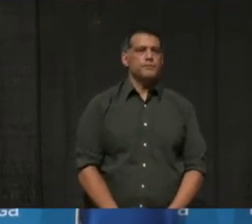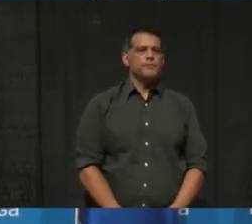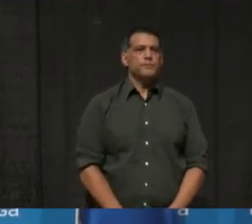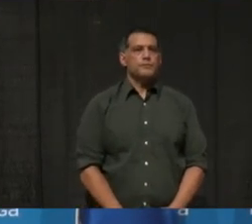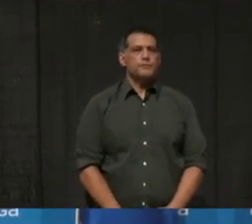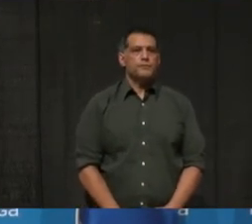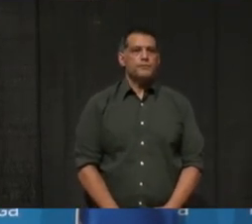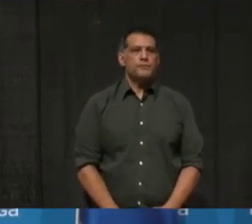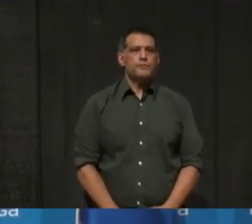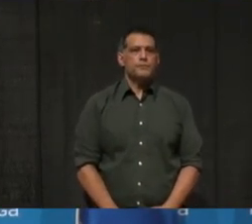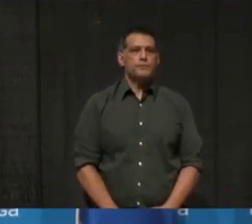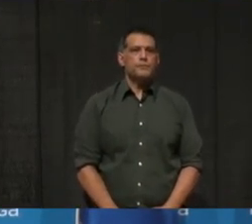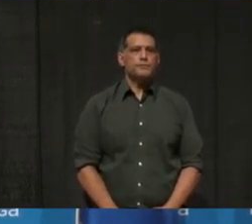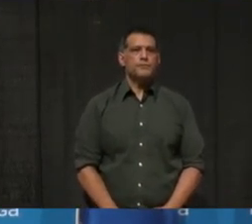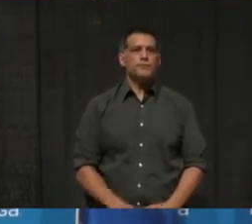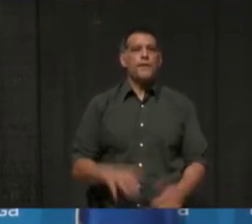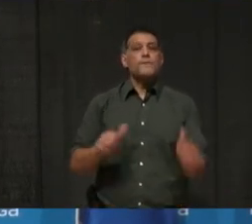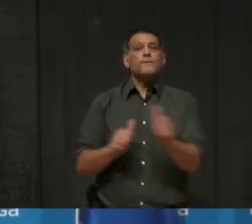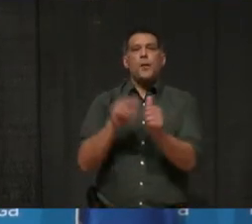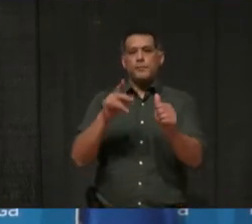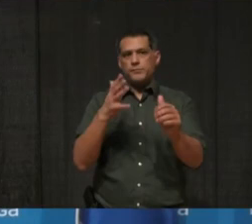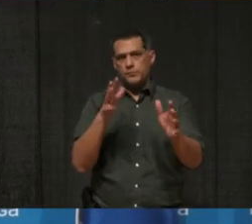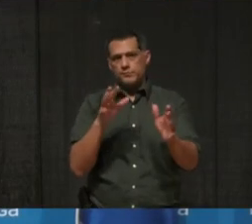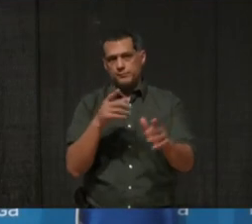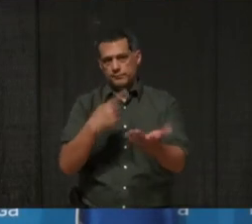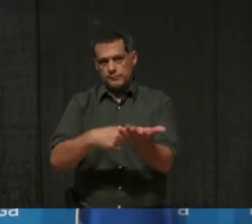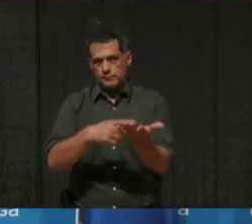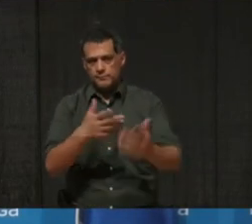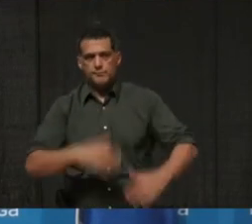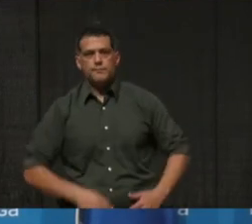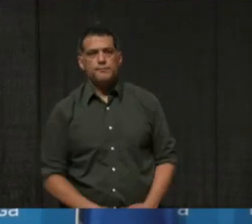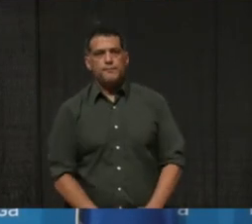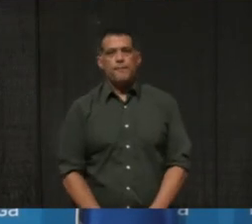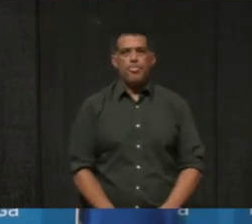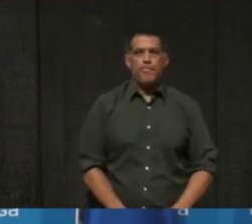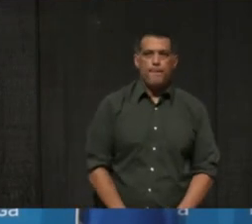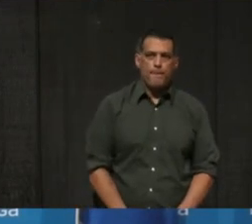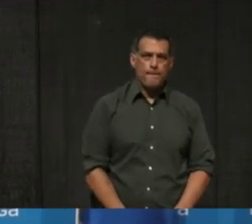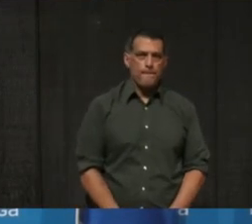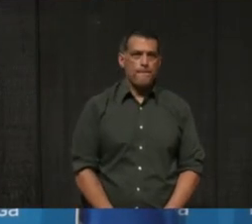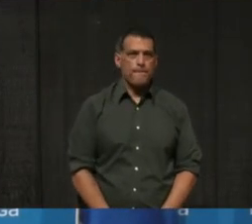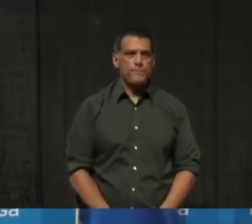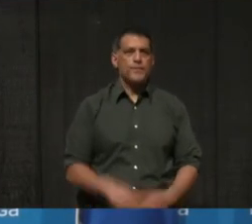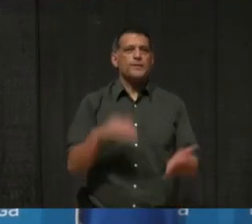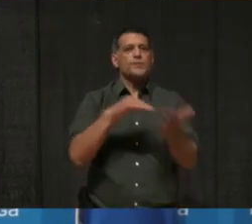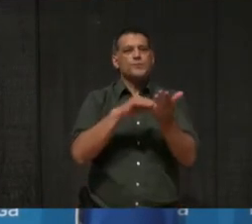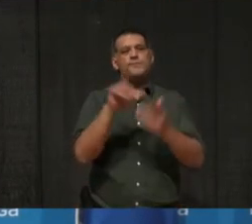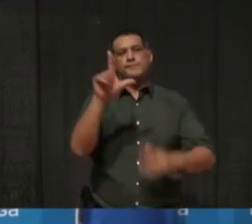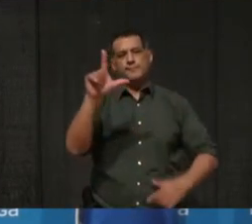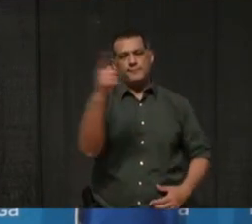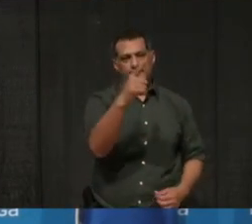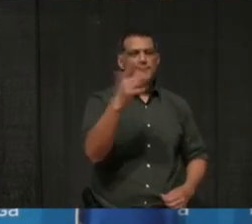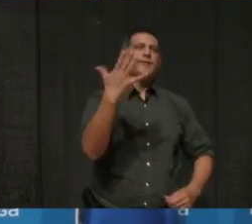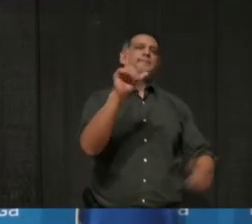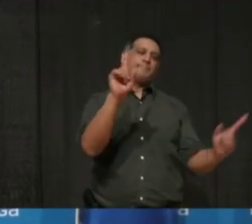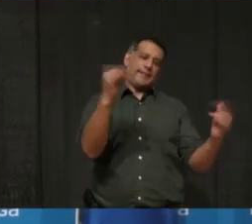Next question? Follow-up? Yep. Thank you, Ashley. Yep. Thank you. Actually, sorry, my follow-up is actually for Dr. Lowe. Okay, here we go.